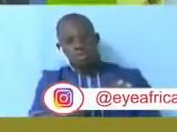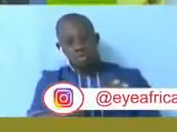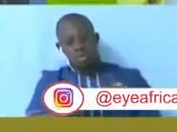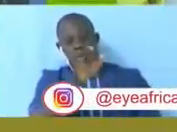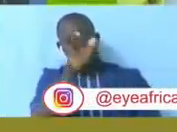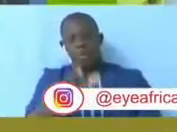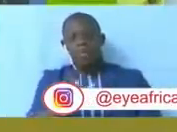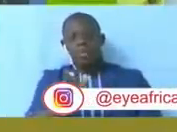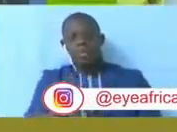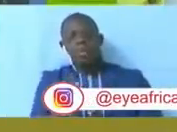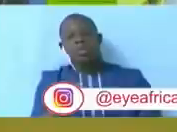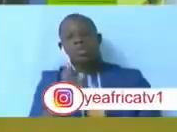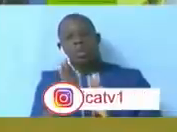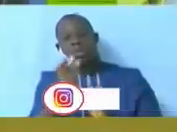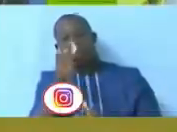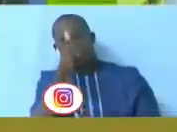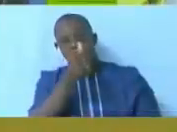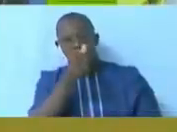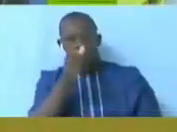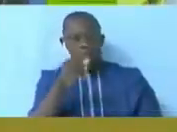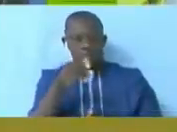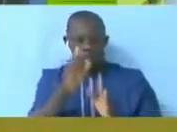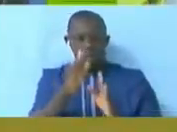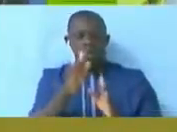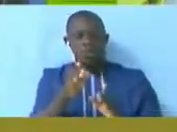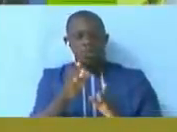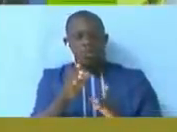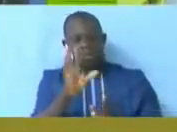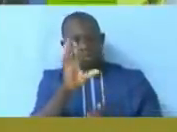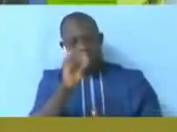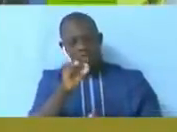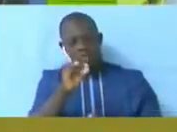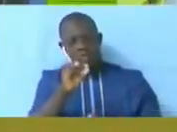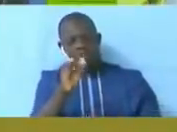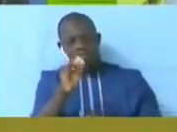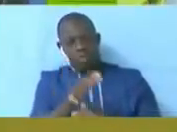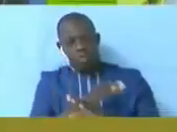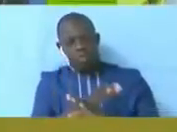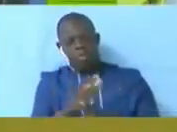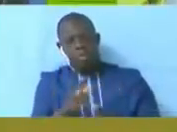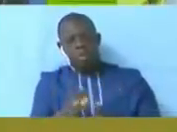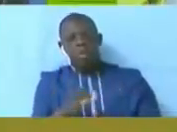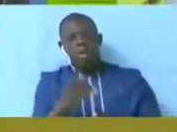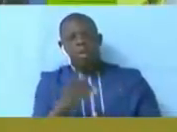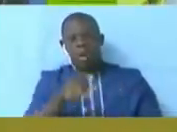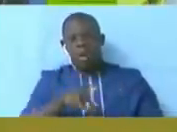But if you would go through the cross-examination records,